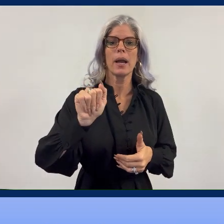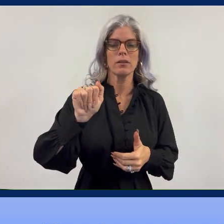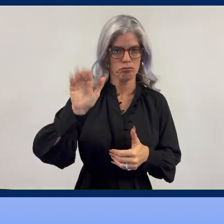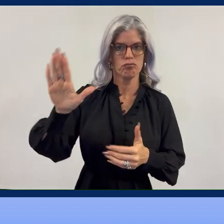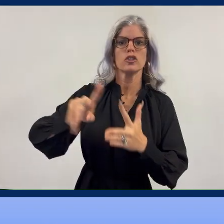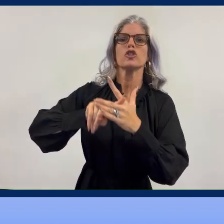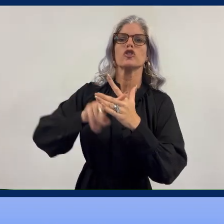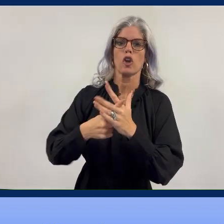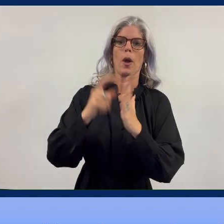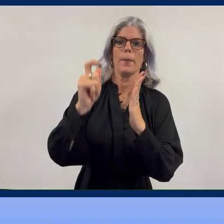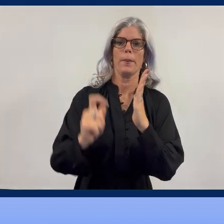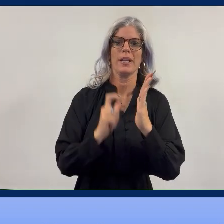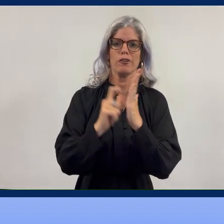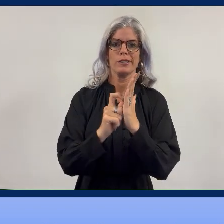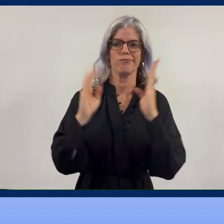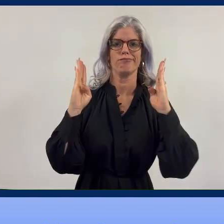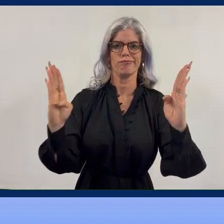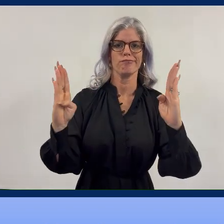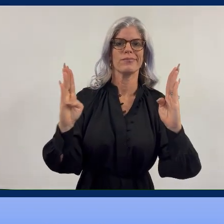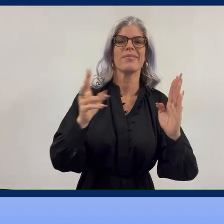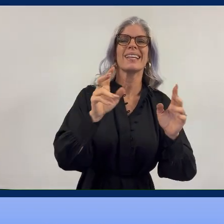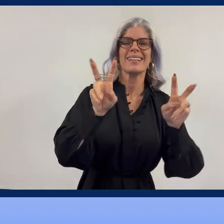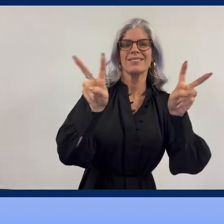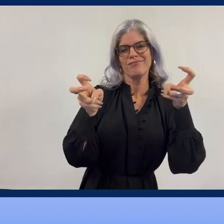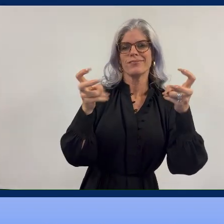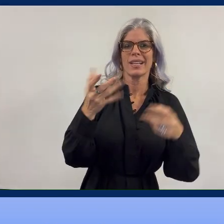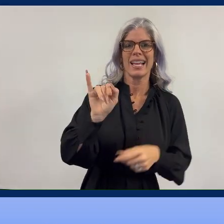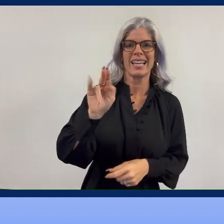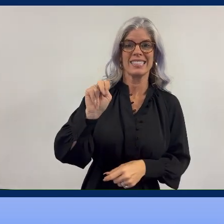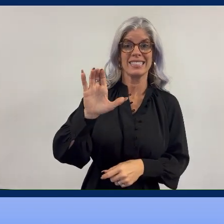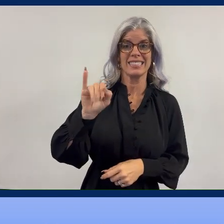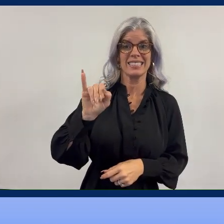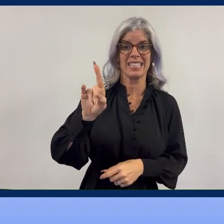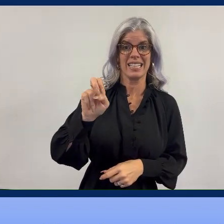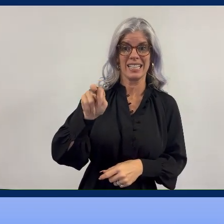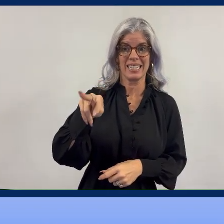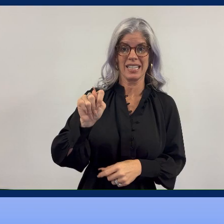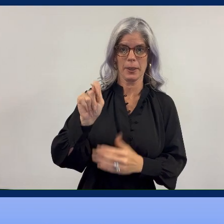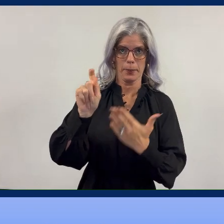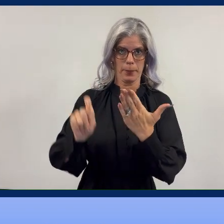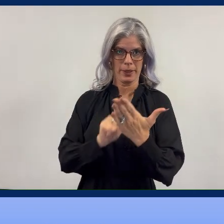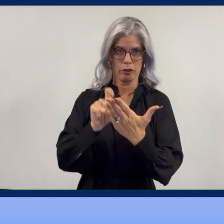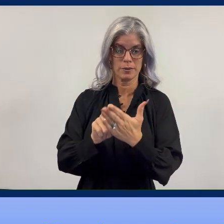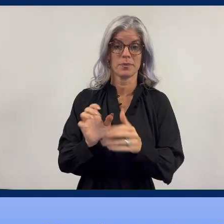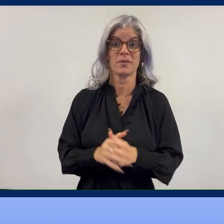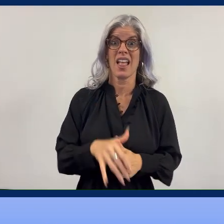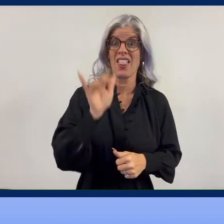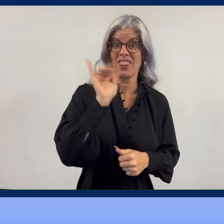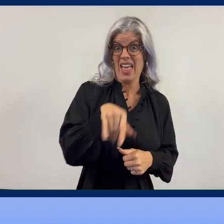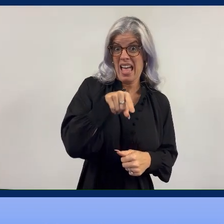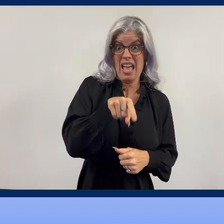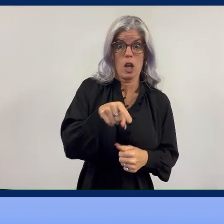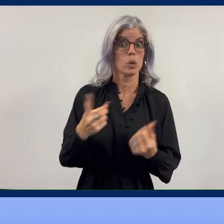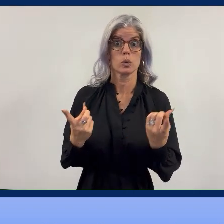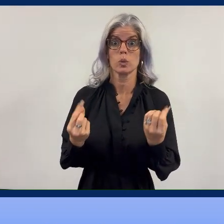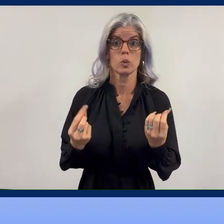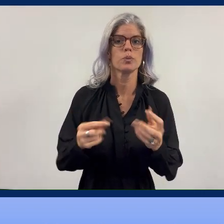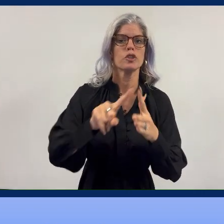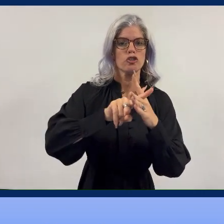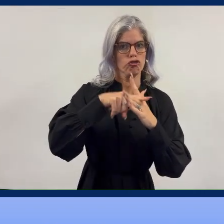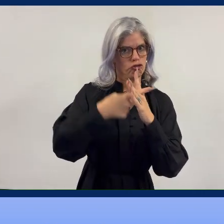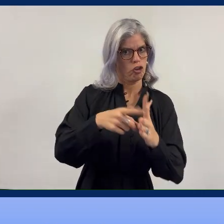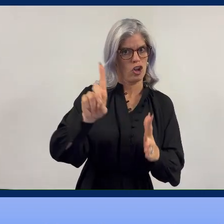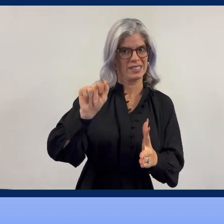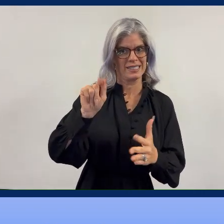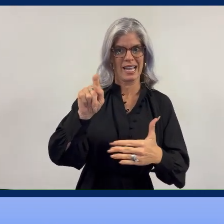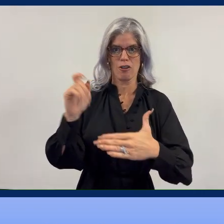You, as the applicant, are responsible for showing that the work was required in response to the declared incident or to address damage caused